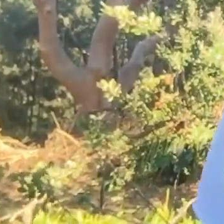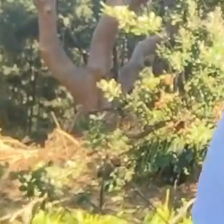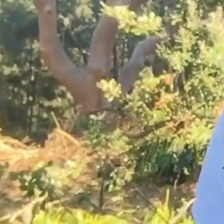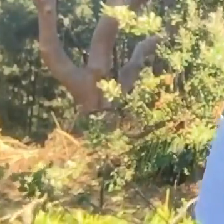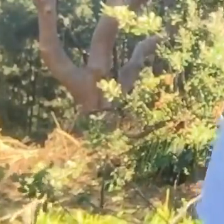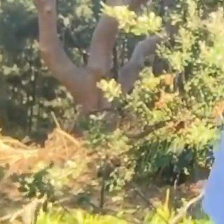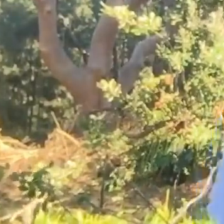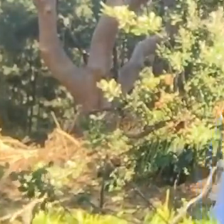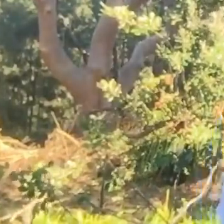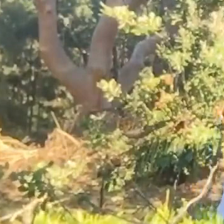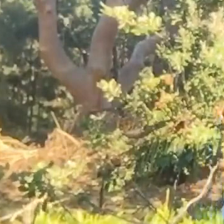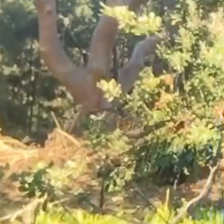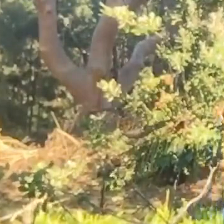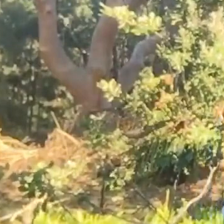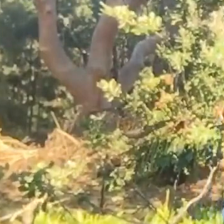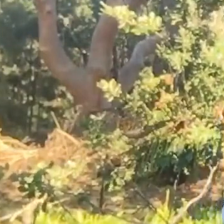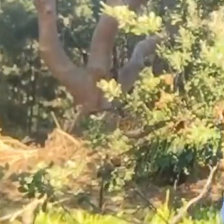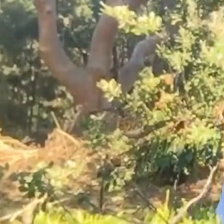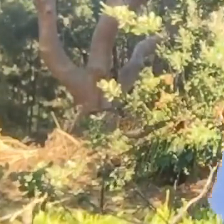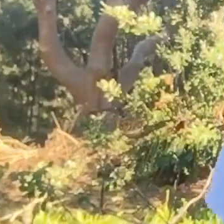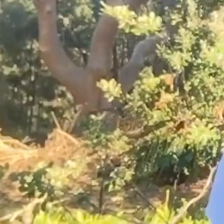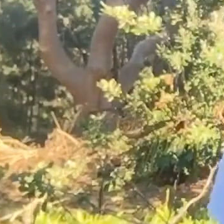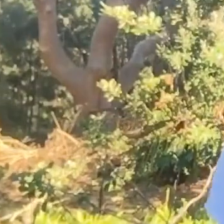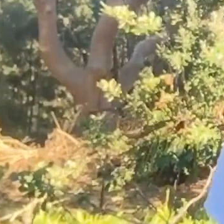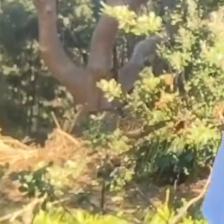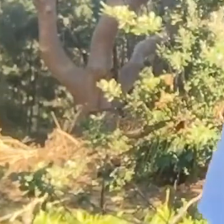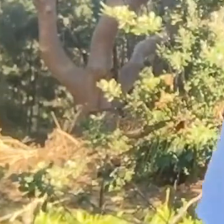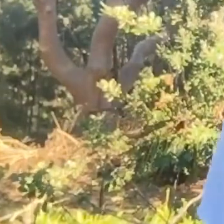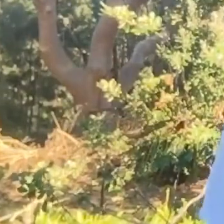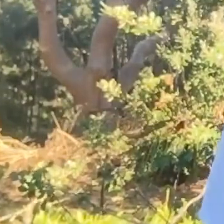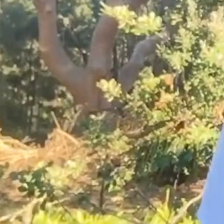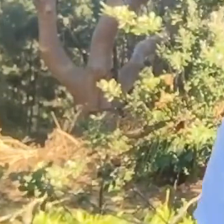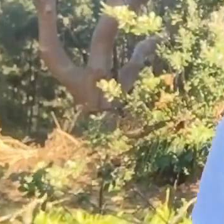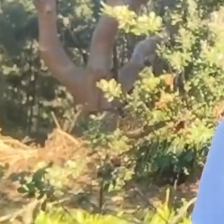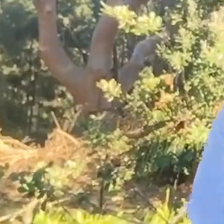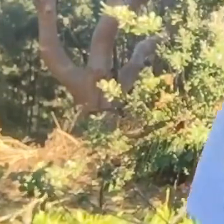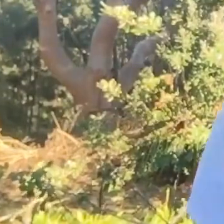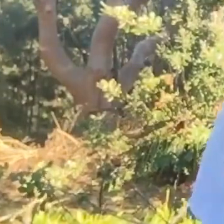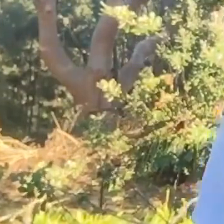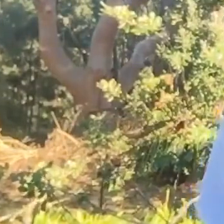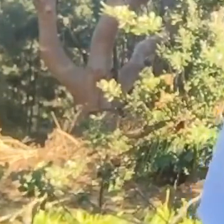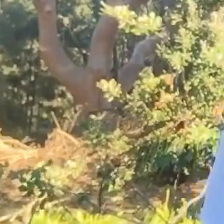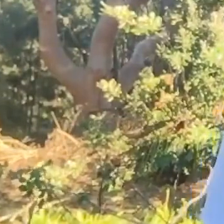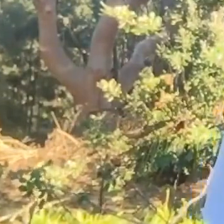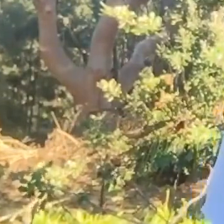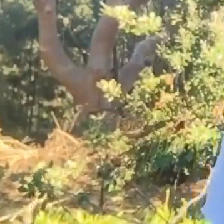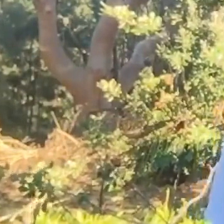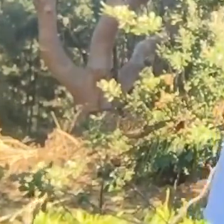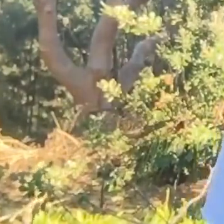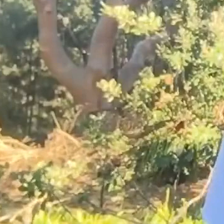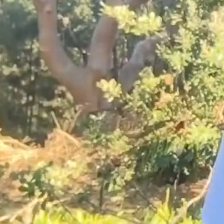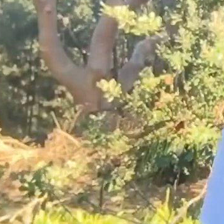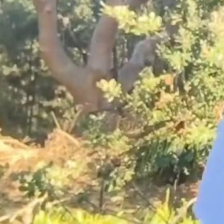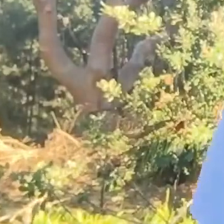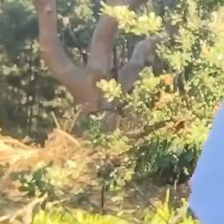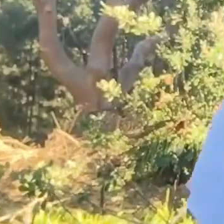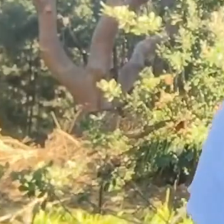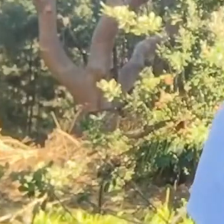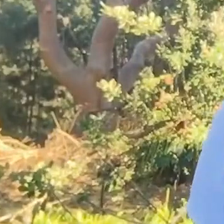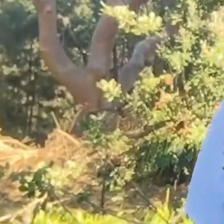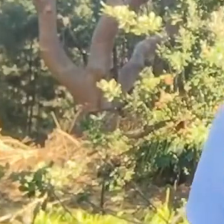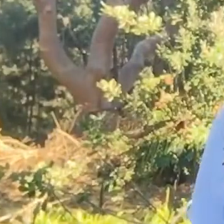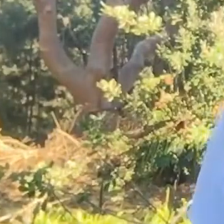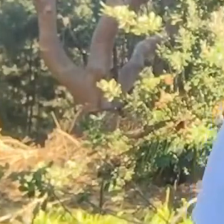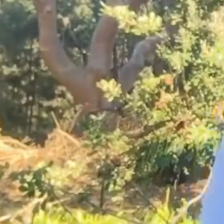prayer with echoing the words of Ezekiel. Remove our hearts of stone and give us hearts of flesh, so that we may beat